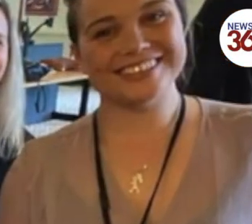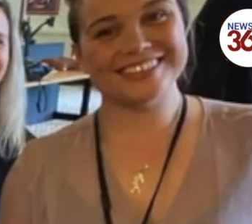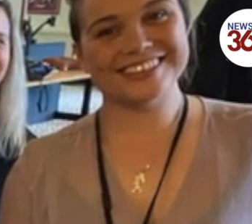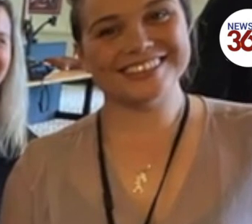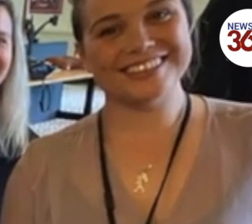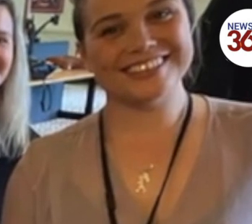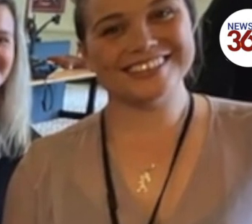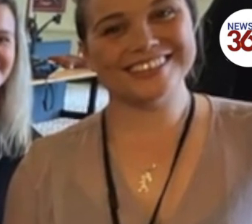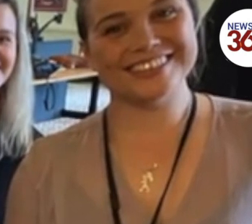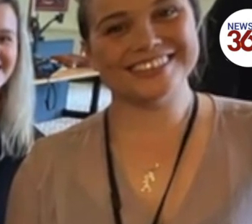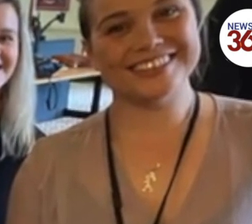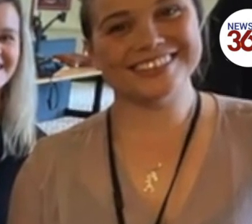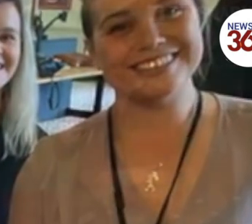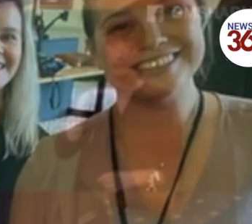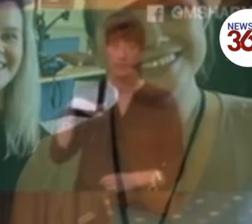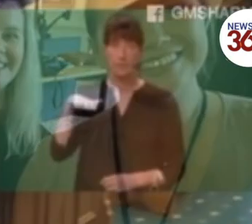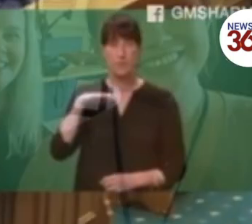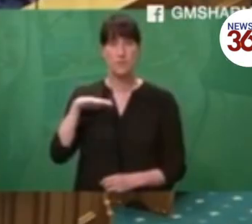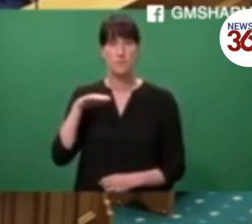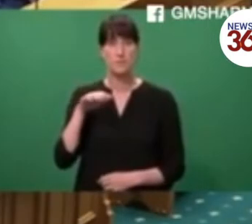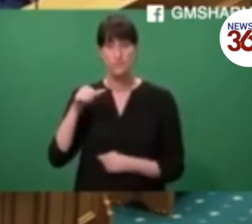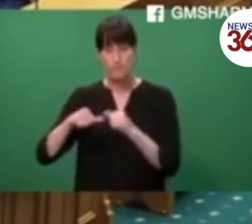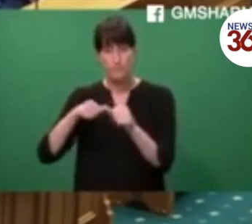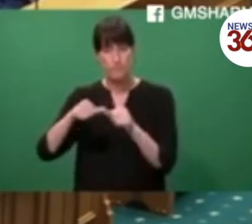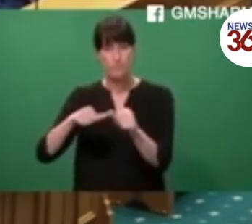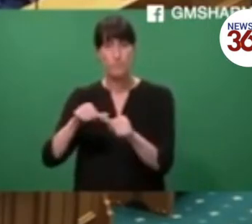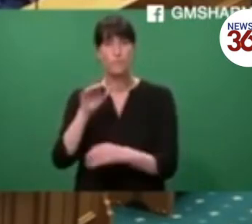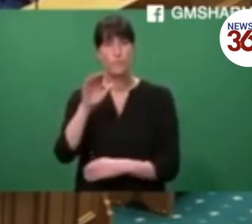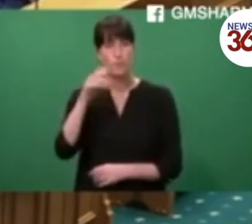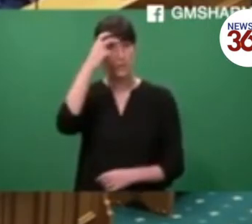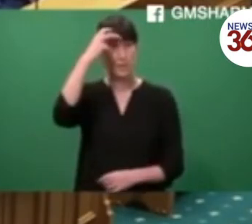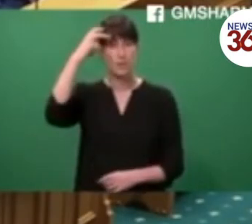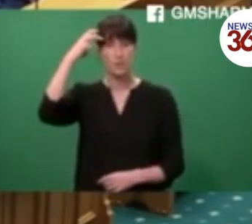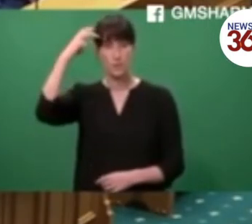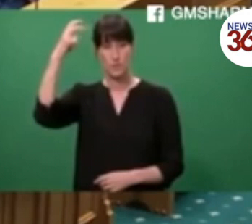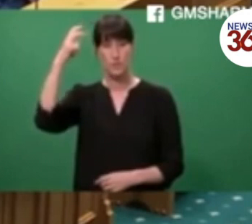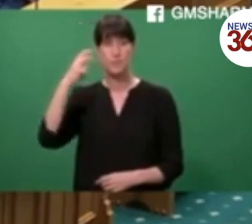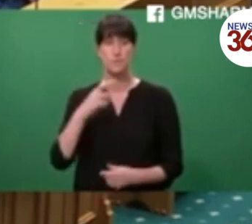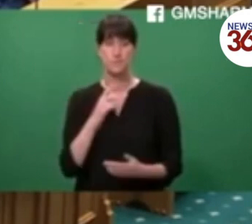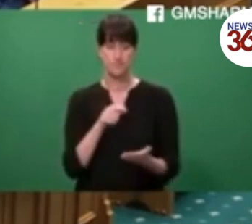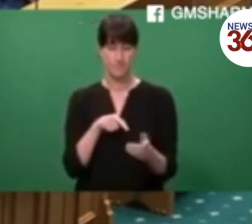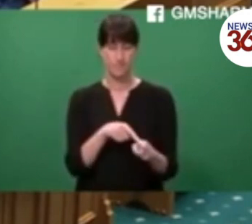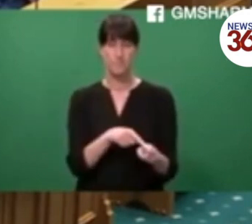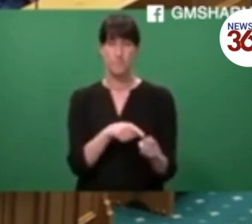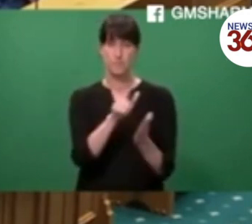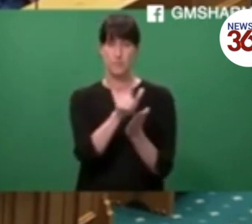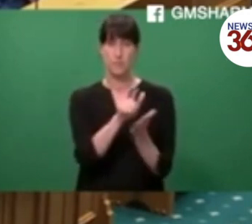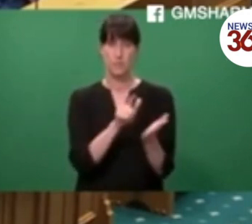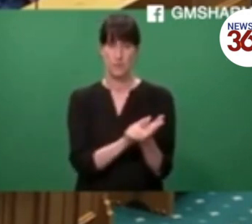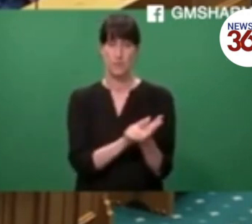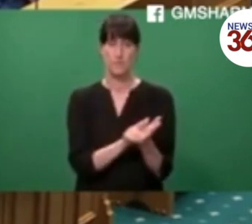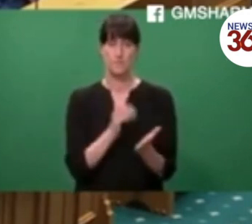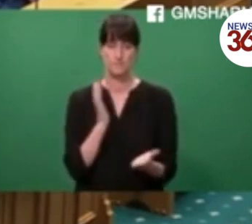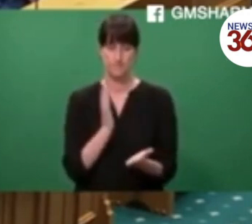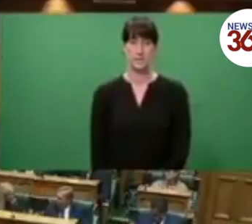Sharma of Indian origin was sworn in Sanskrit in the Parliament of New Zealand, 12,000 kilometers from India. Dr. Gowro, who